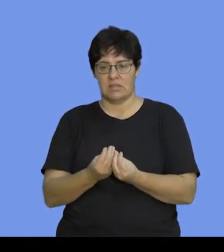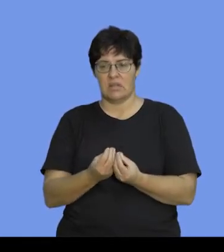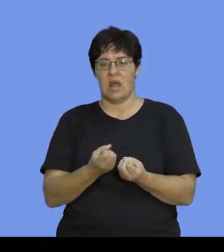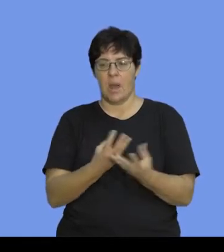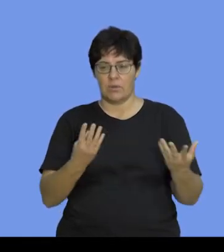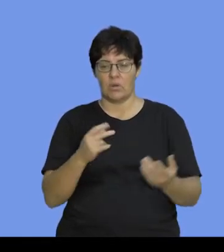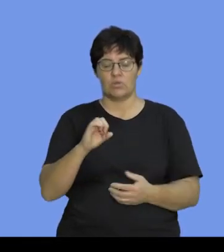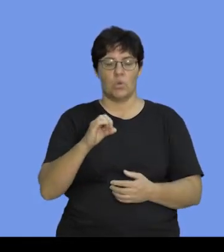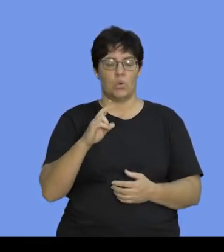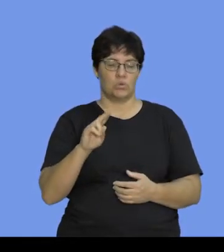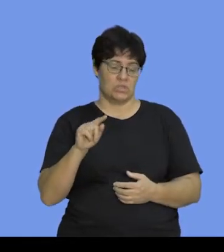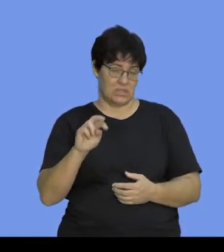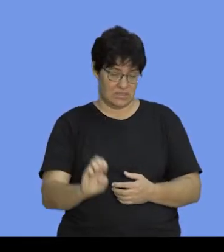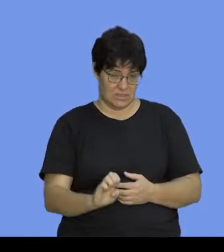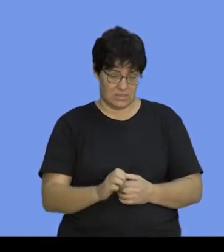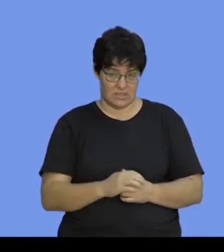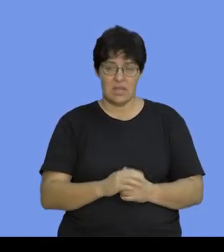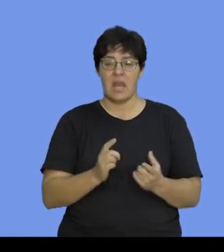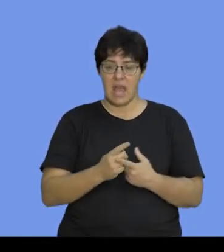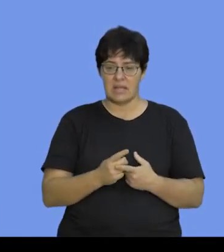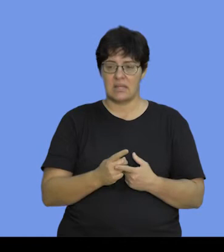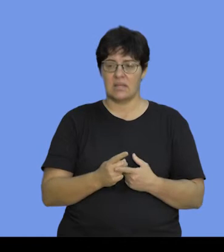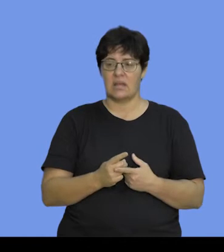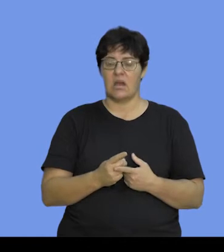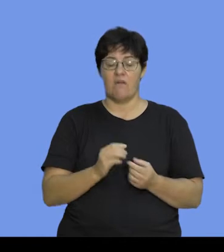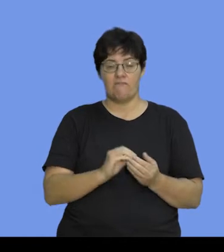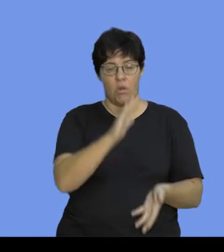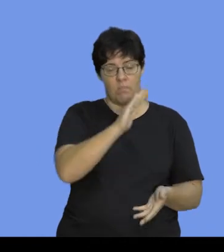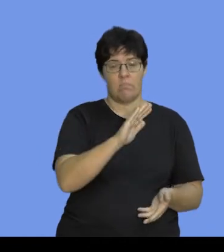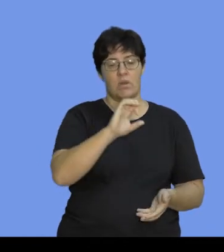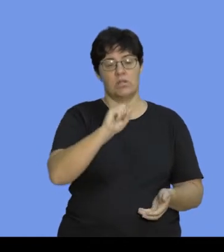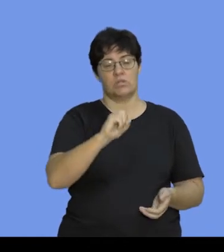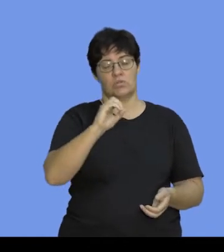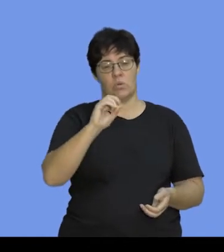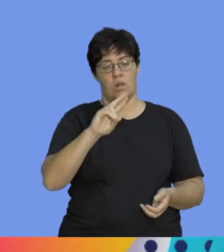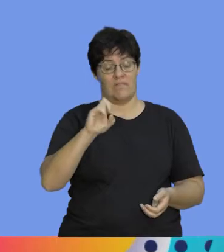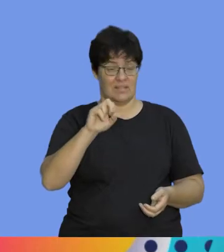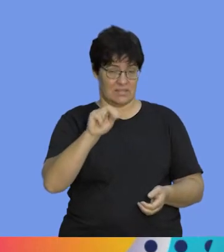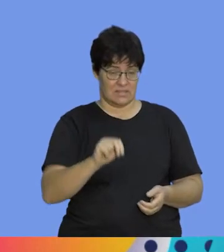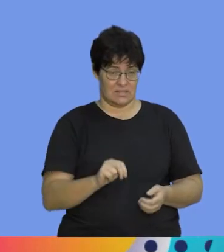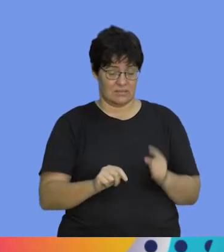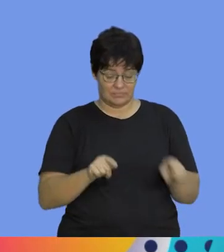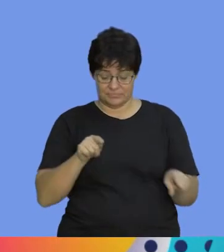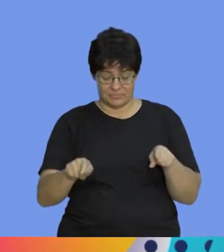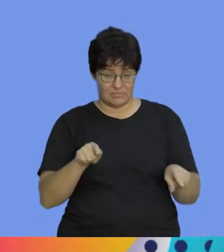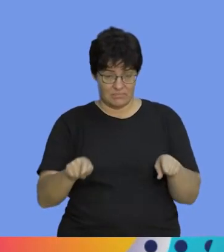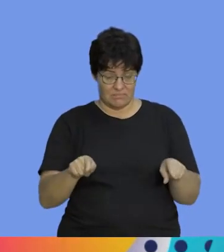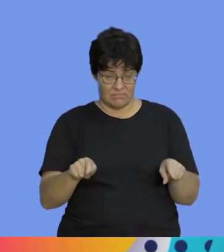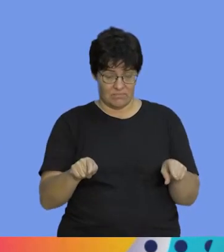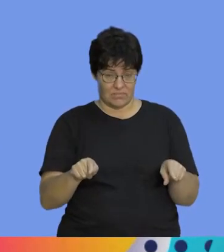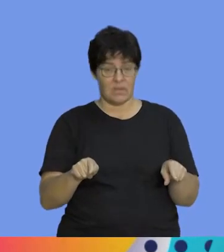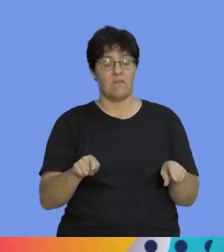of solute and volume of solvent? So there are two quantities that contribute to